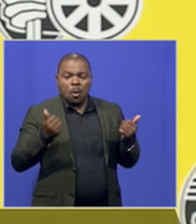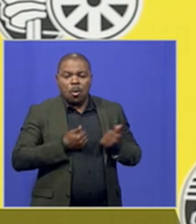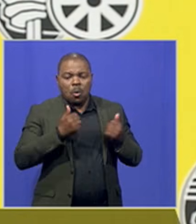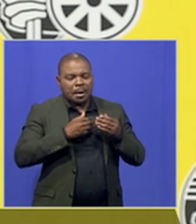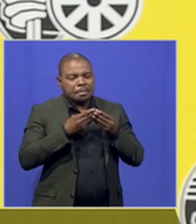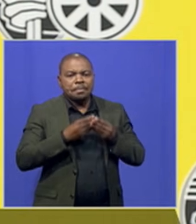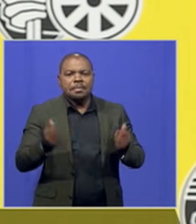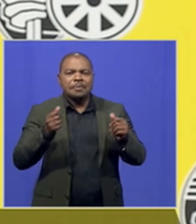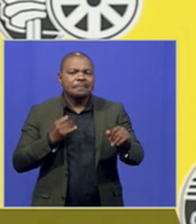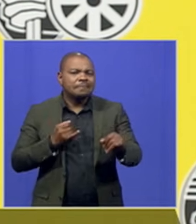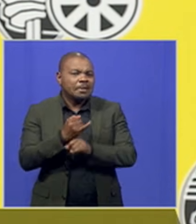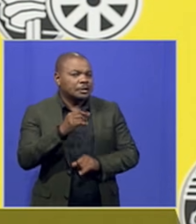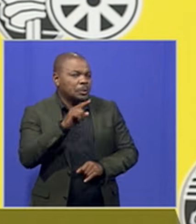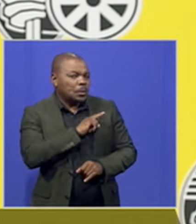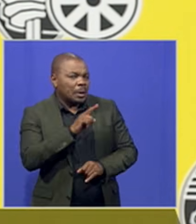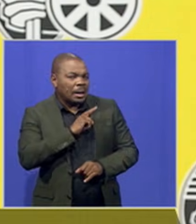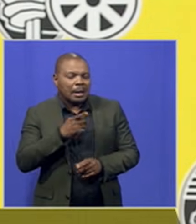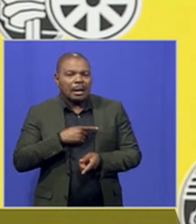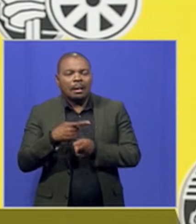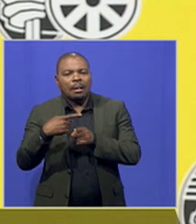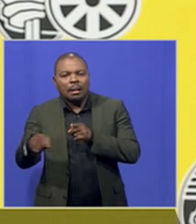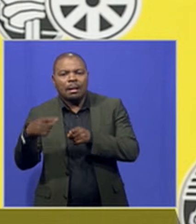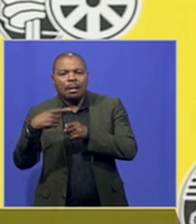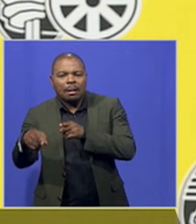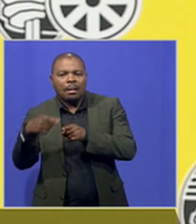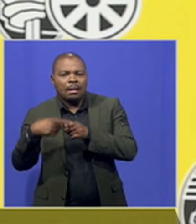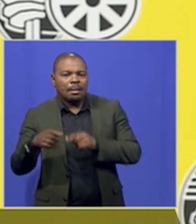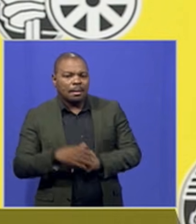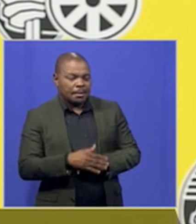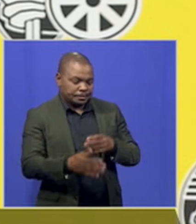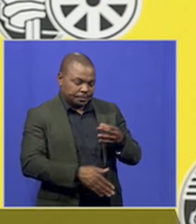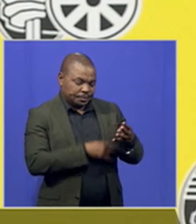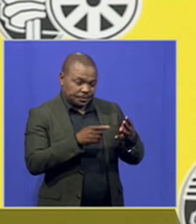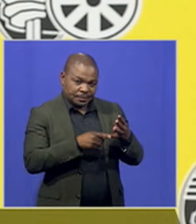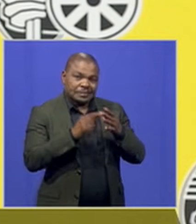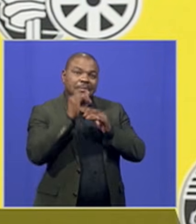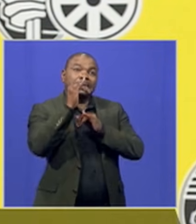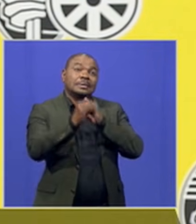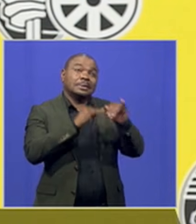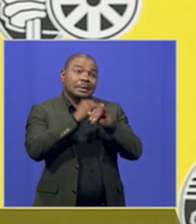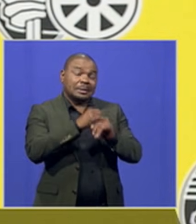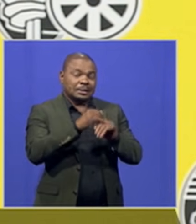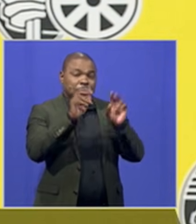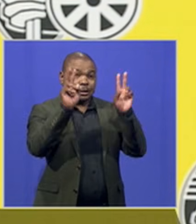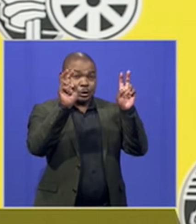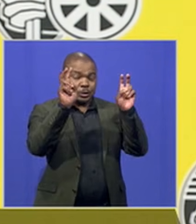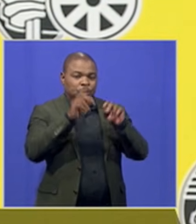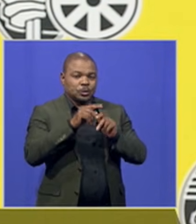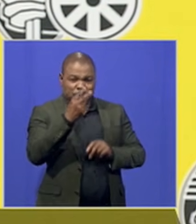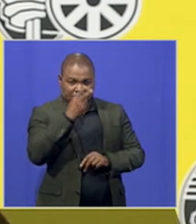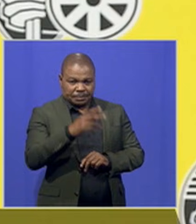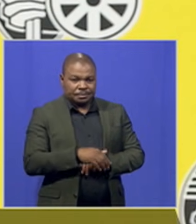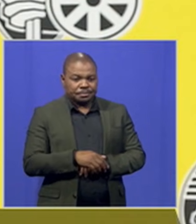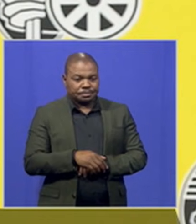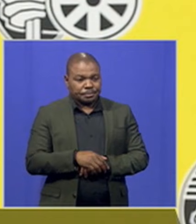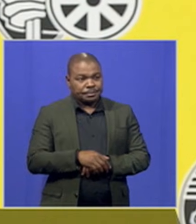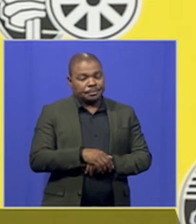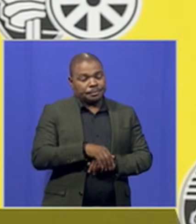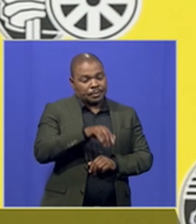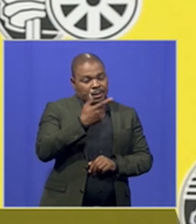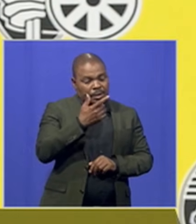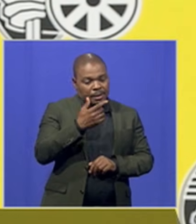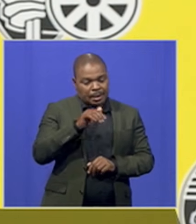se fedile ka baka la mekitlana qetelong ke ho sheba ditaba tsa matjhaba hoba wa bona hore mokgatlo ona le mmuso wa Afrika